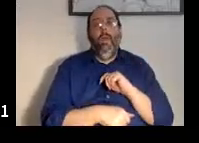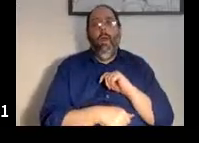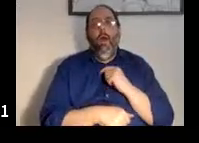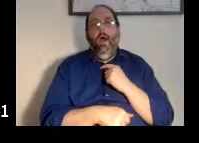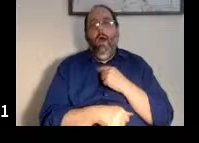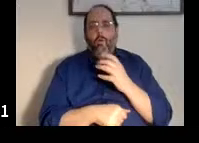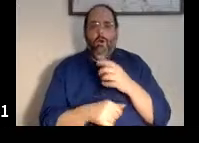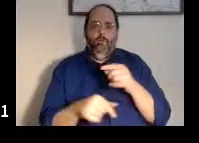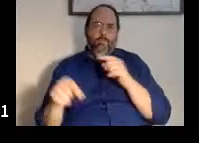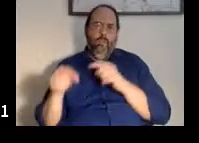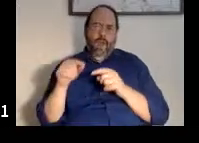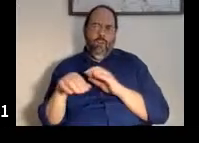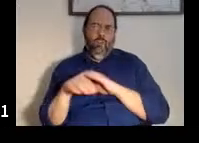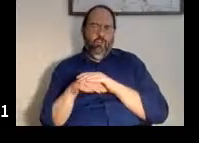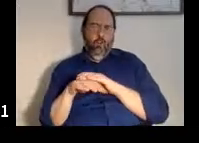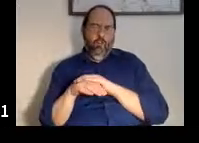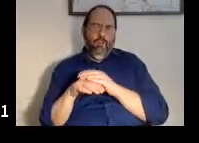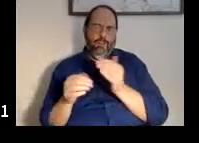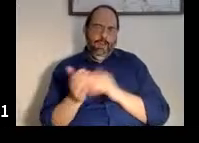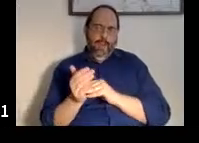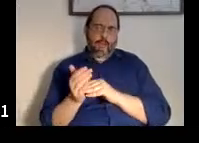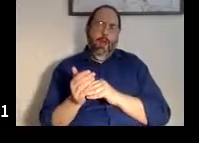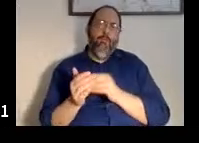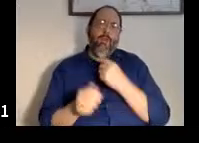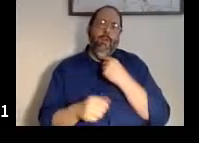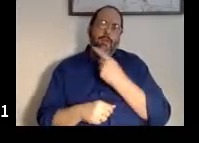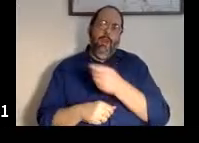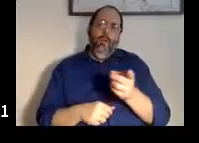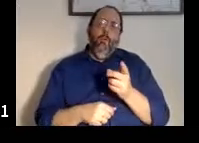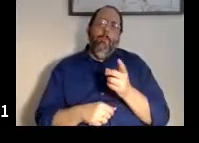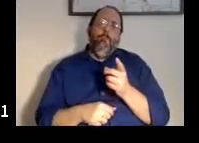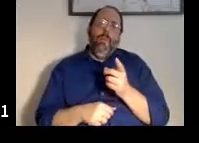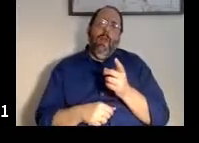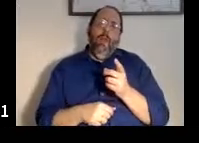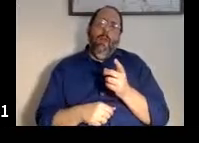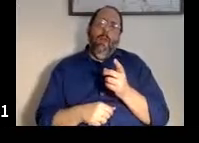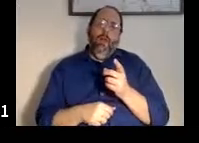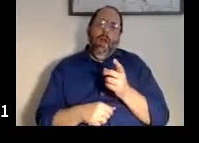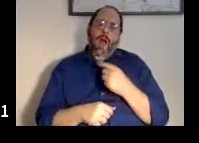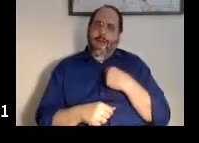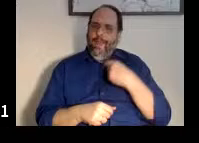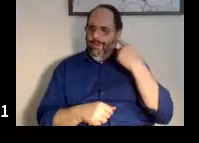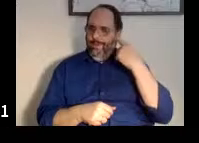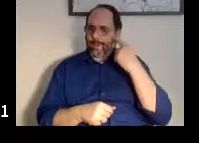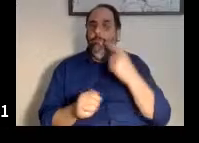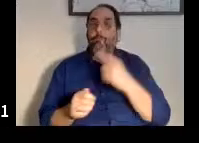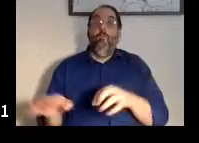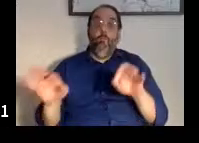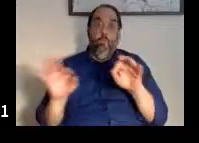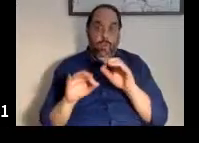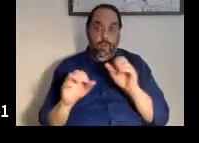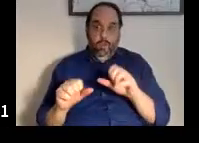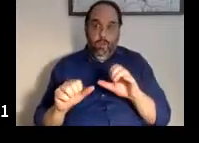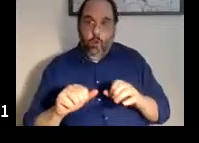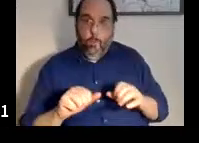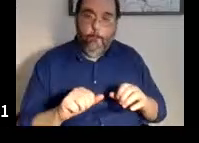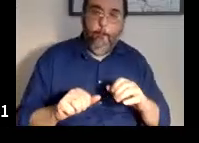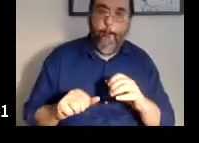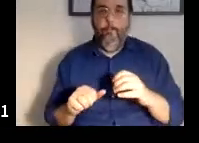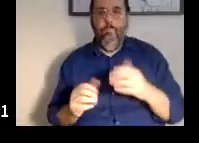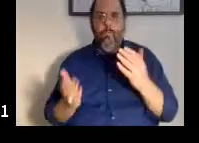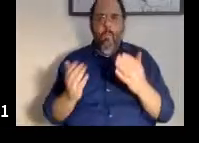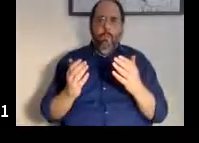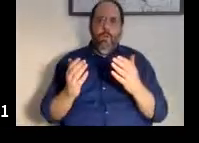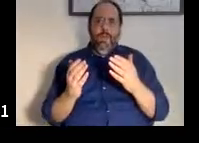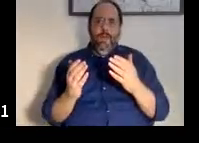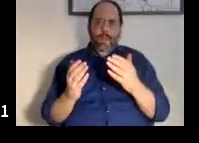I want to just go back to surfacing real quick again and just say that I think one of the most important things you can do is probably get